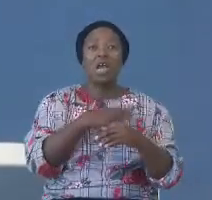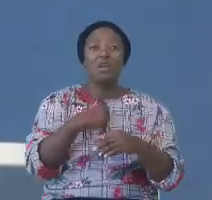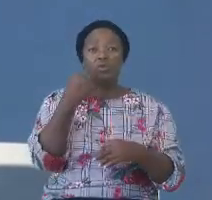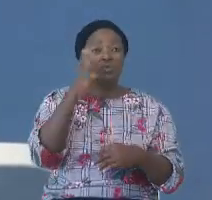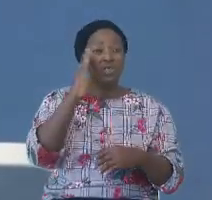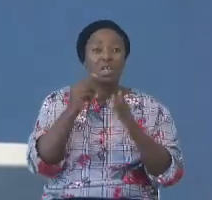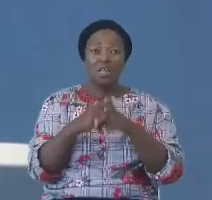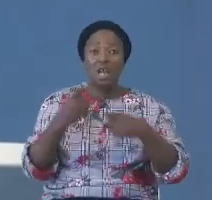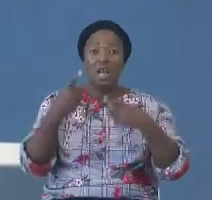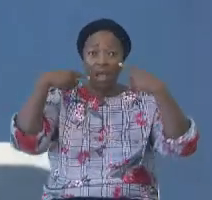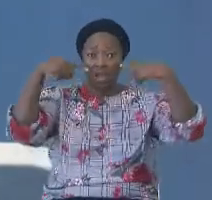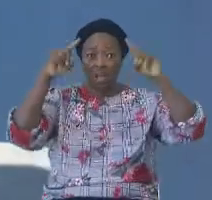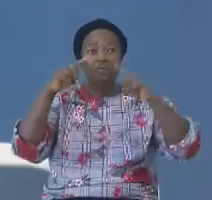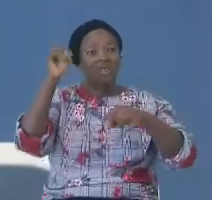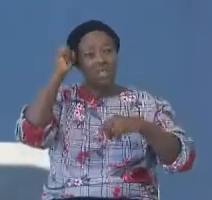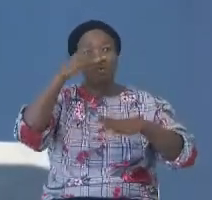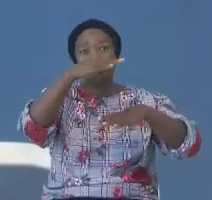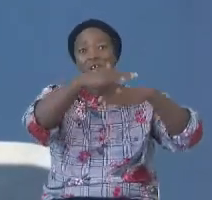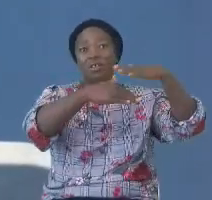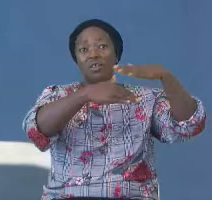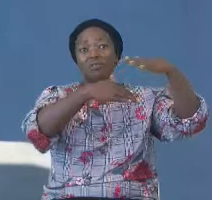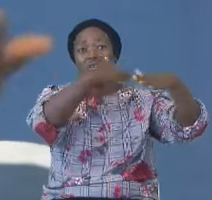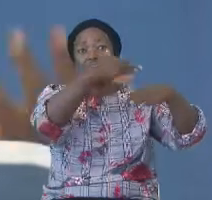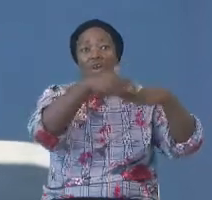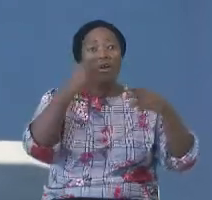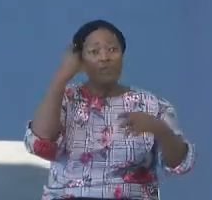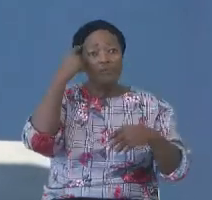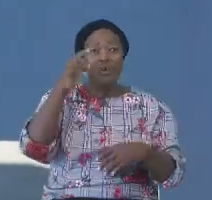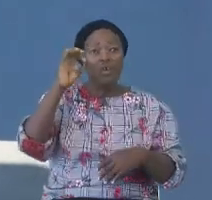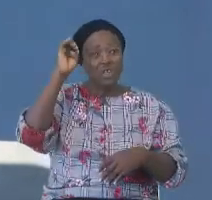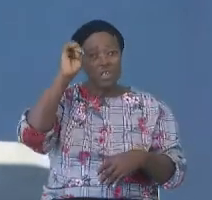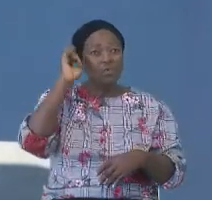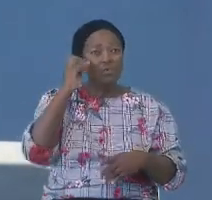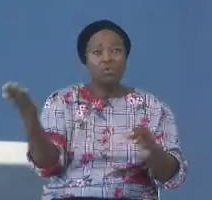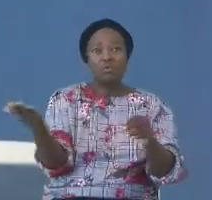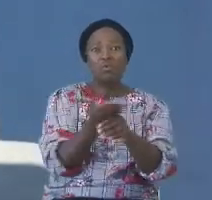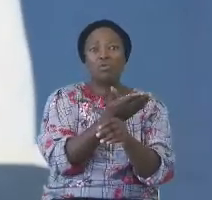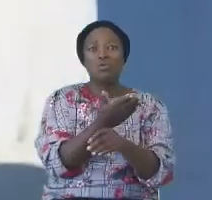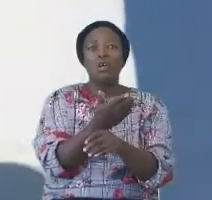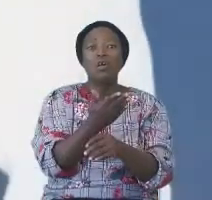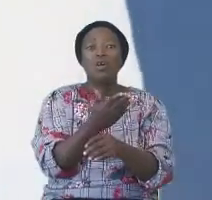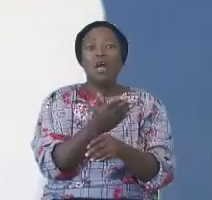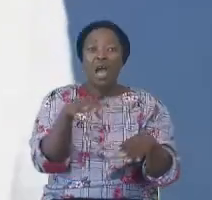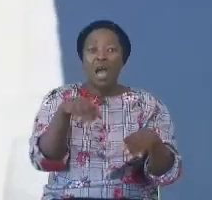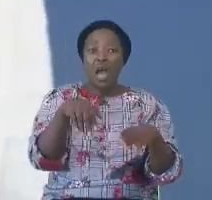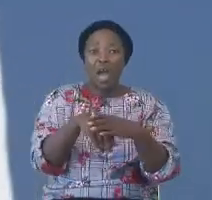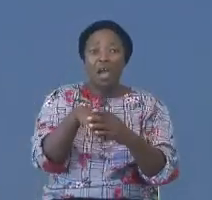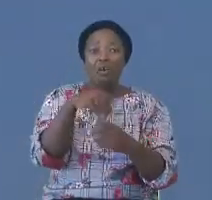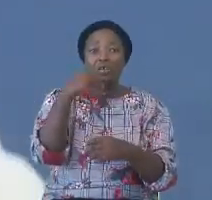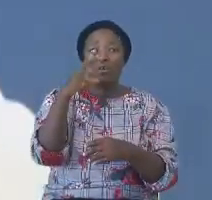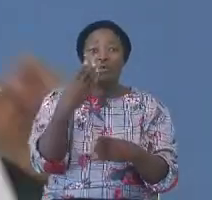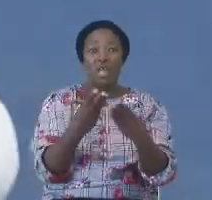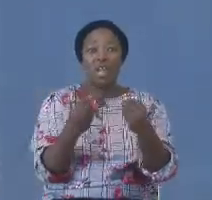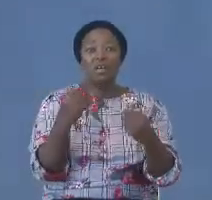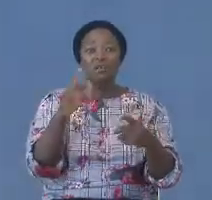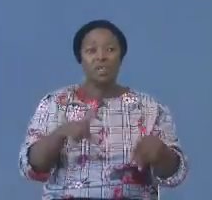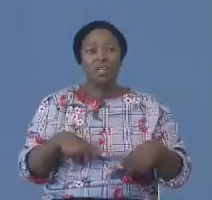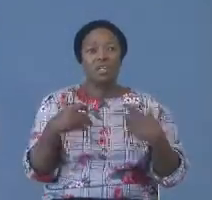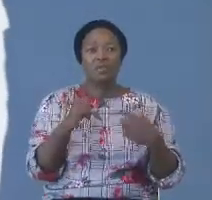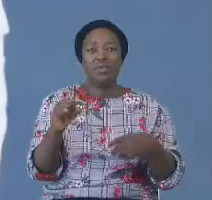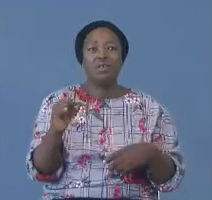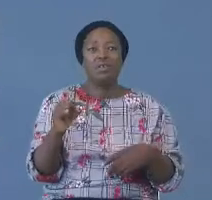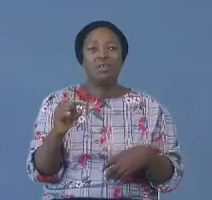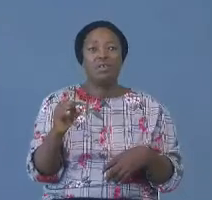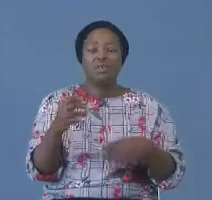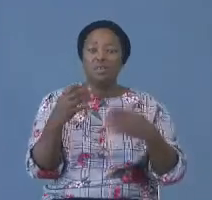from prisoner and from judgment and you shall declare its generation for he was cut